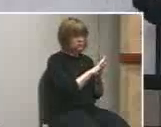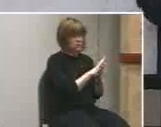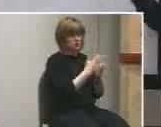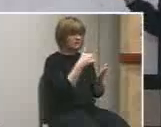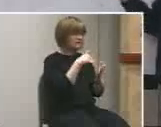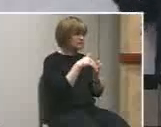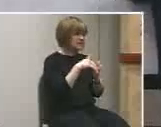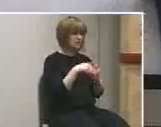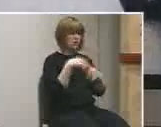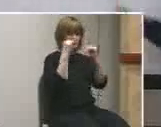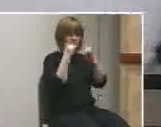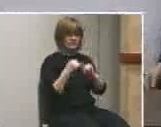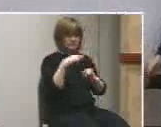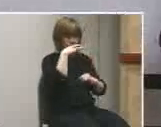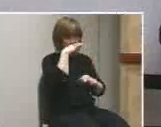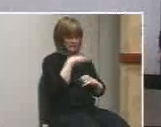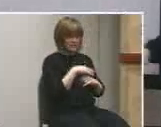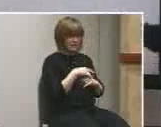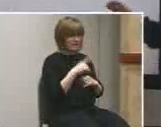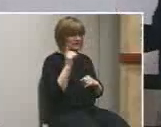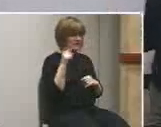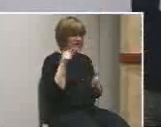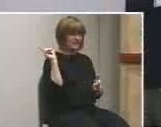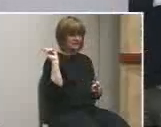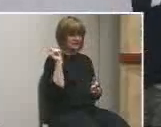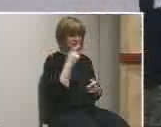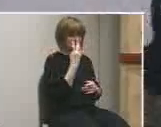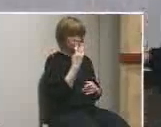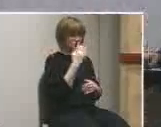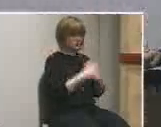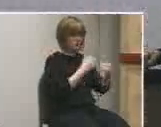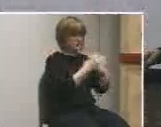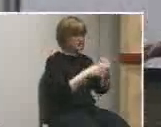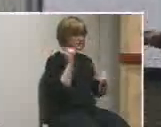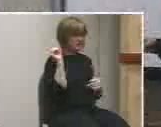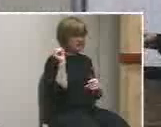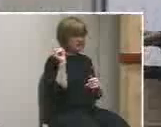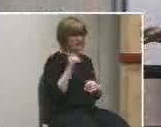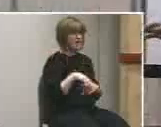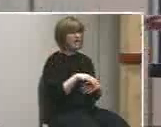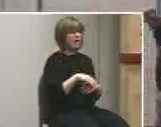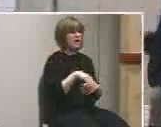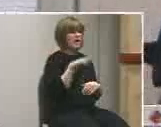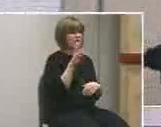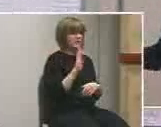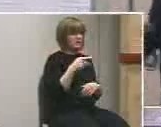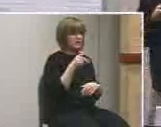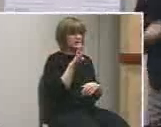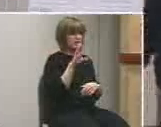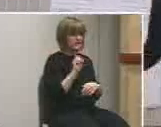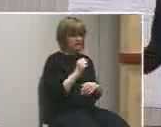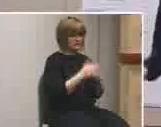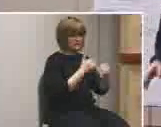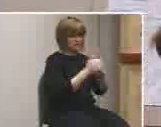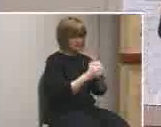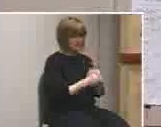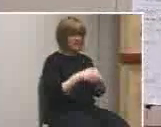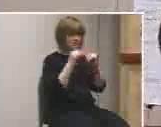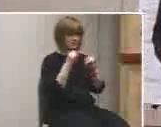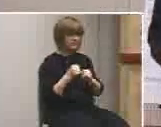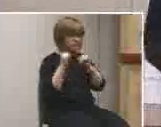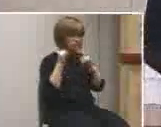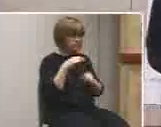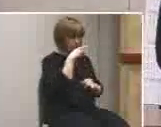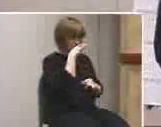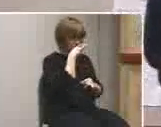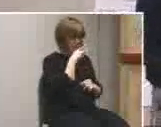or down in individual kids, these same 4 steps are there. These are the PBS steps. And doing stuff with individual kids is no different. It's the